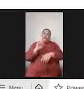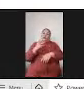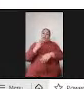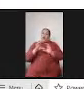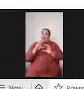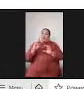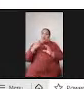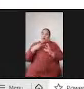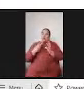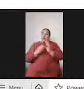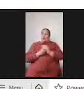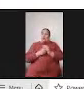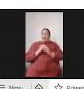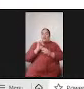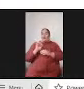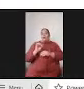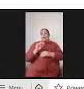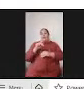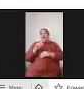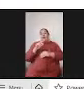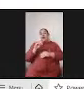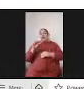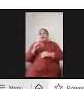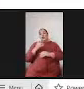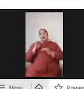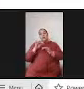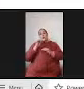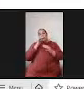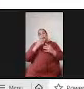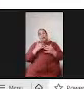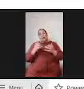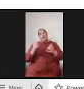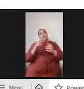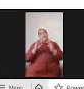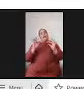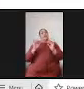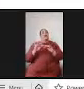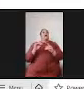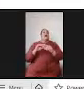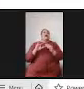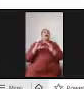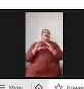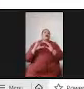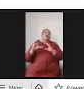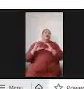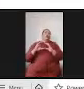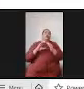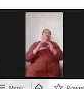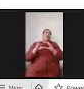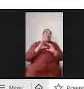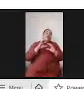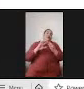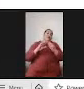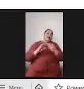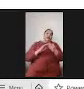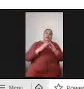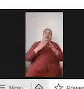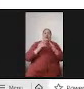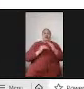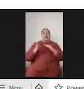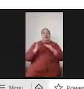with PMG and the People's Assembly and with municipalities about sort of using the tools that are available and that have been built